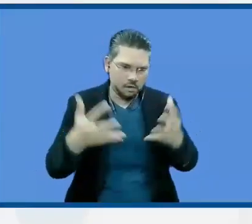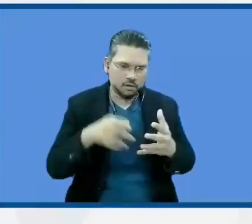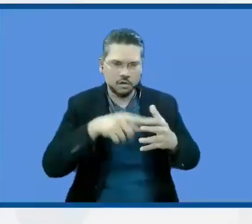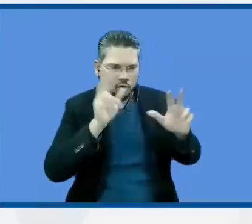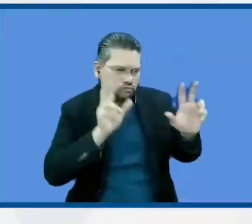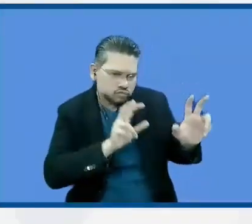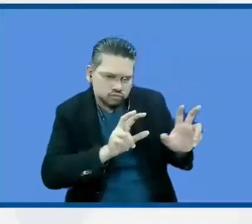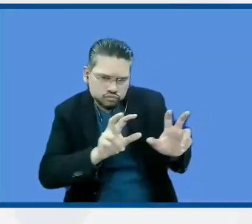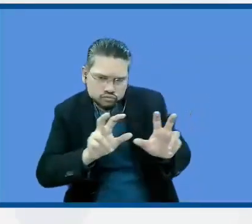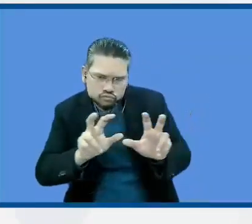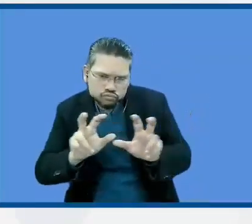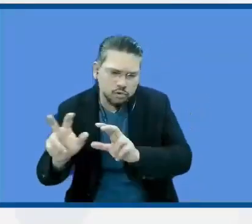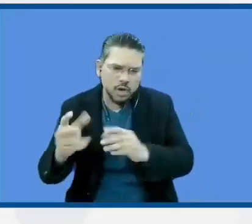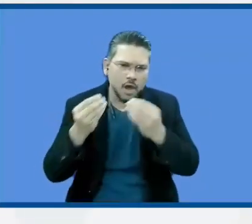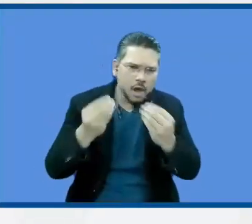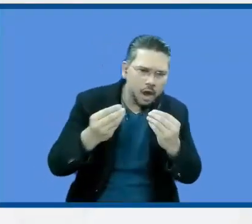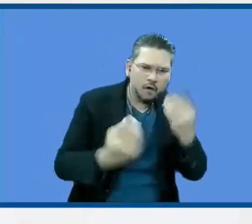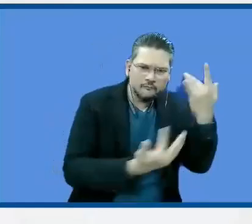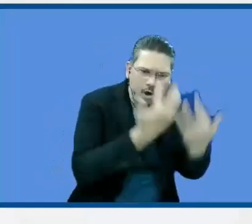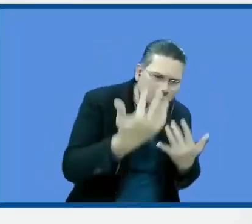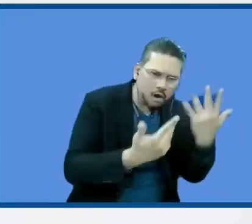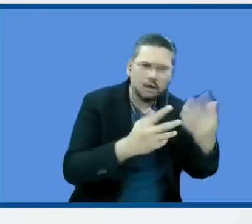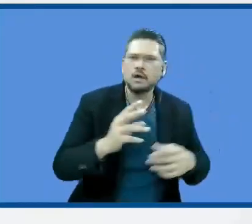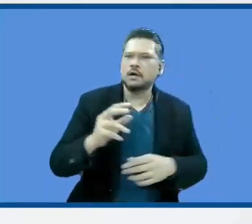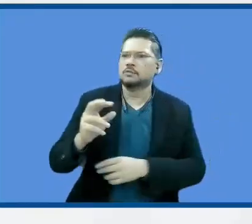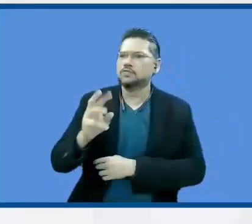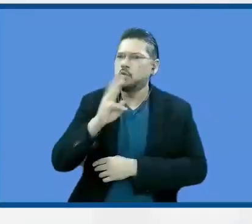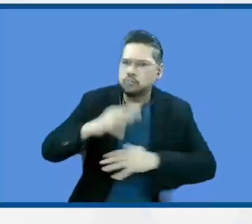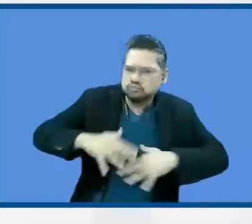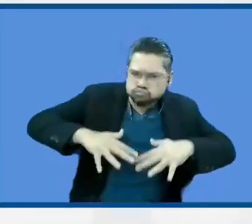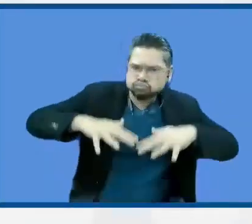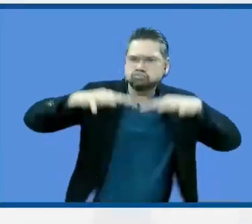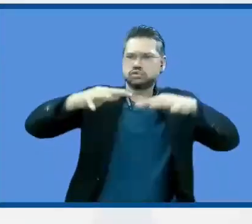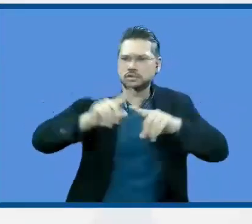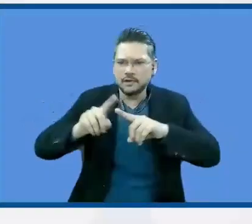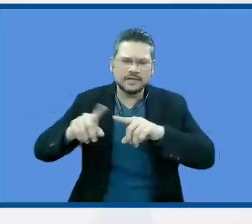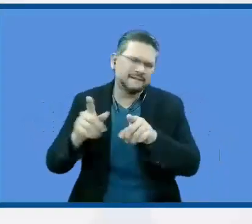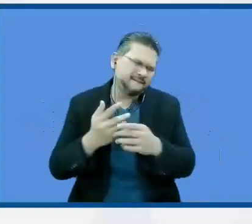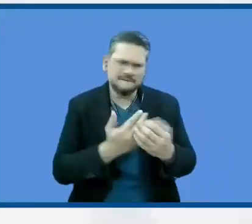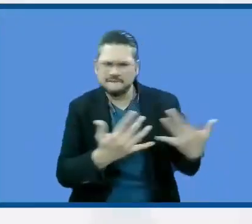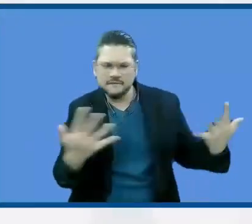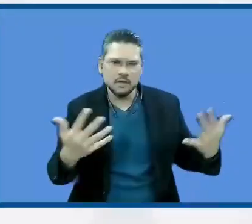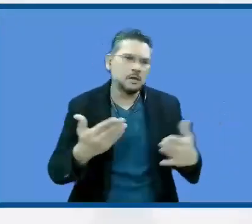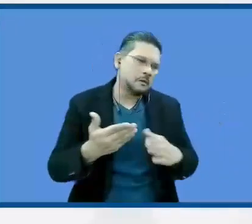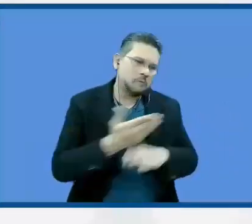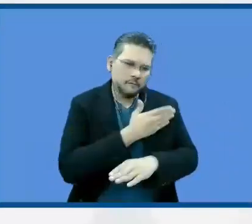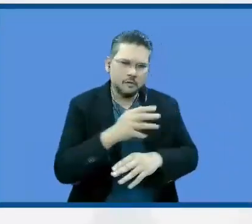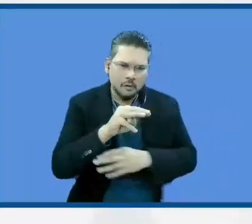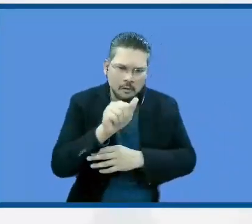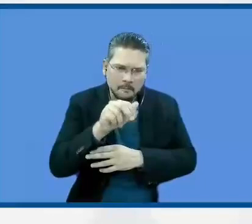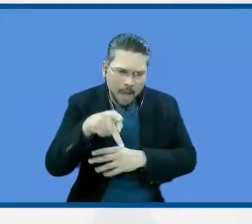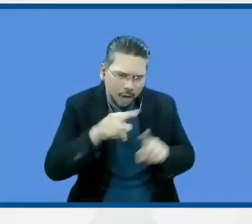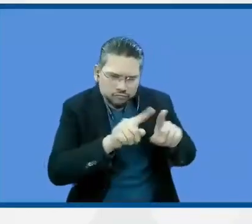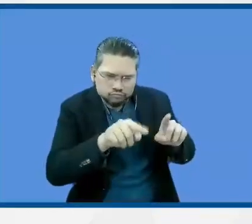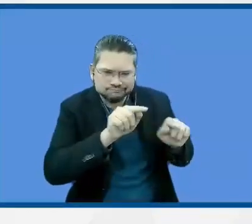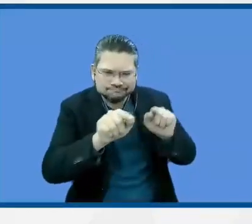river floods, forests, fires, droughts, and a mapping capacity which is used both for immediate response, for rapid mode, but